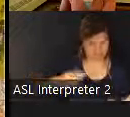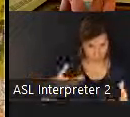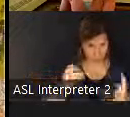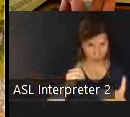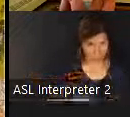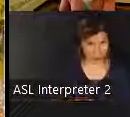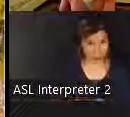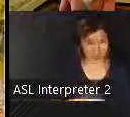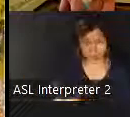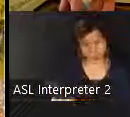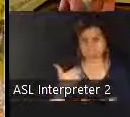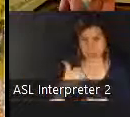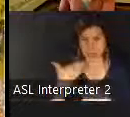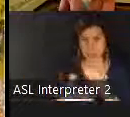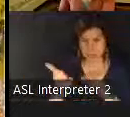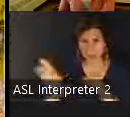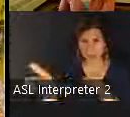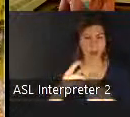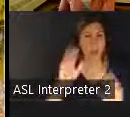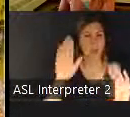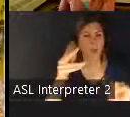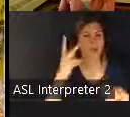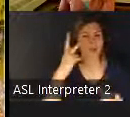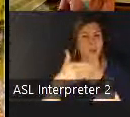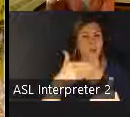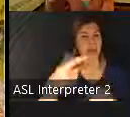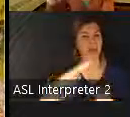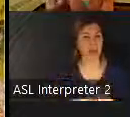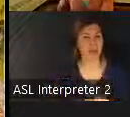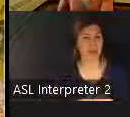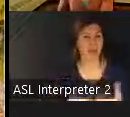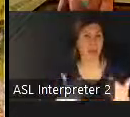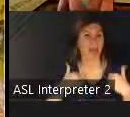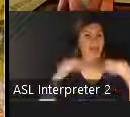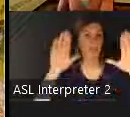that earlier, please grab that. And we hope to see you next month. Have a great rest of your day.